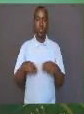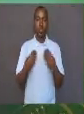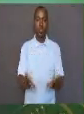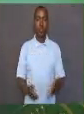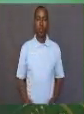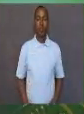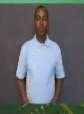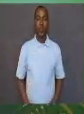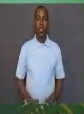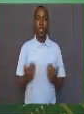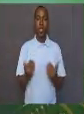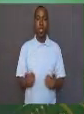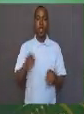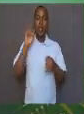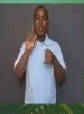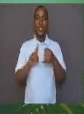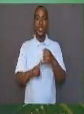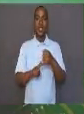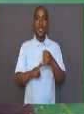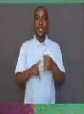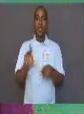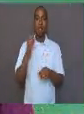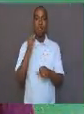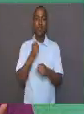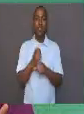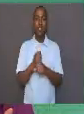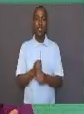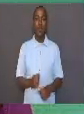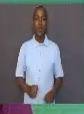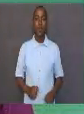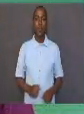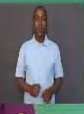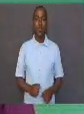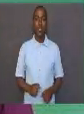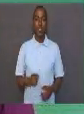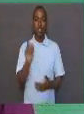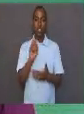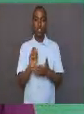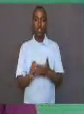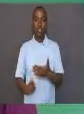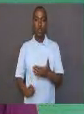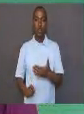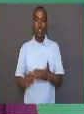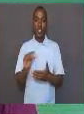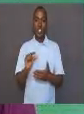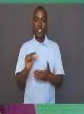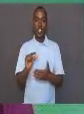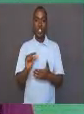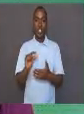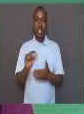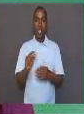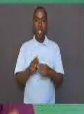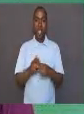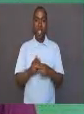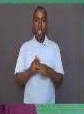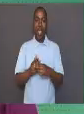For our final activity, students, please write a short summary of